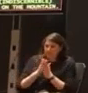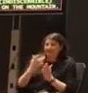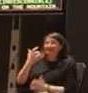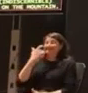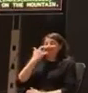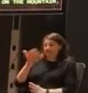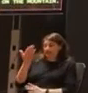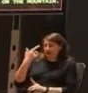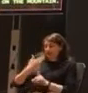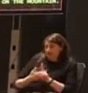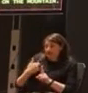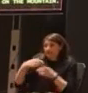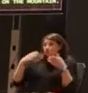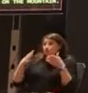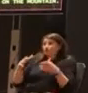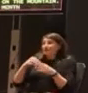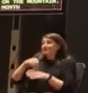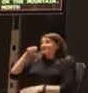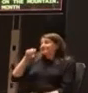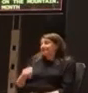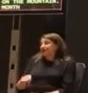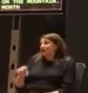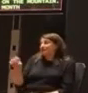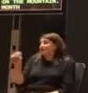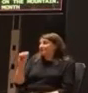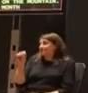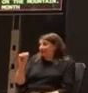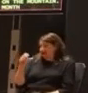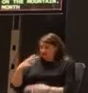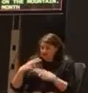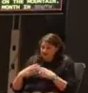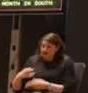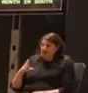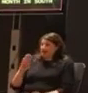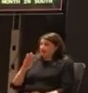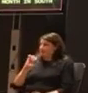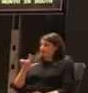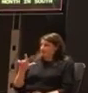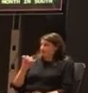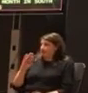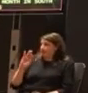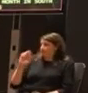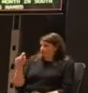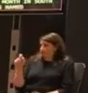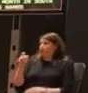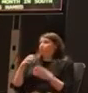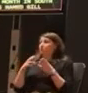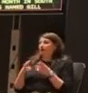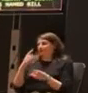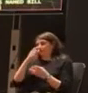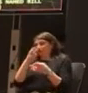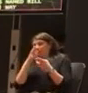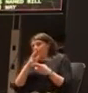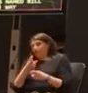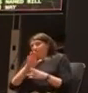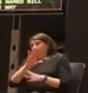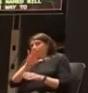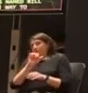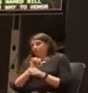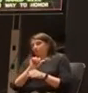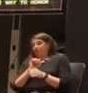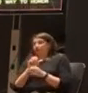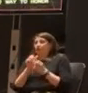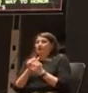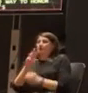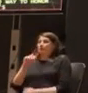street in South Seattle was named Bill Burton Way to honor him for his work with the Rainier